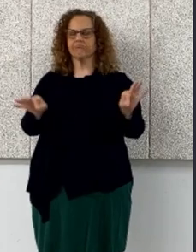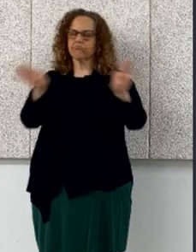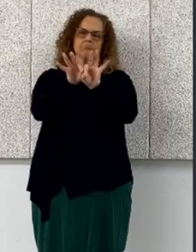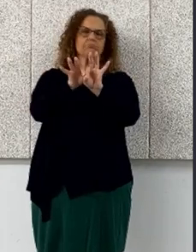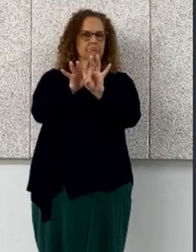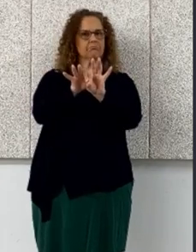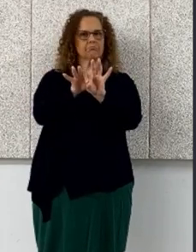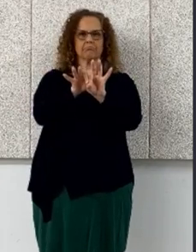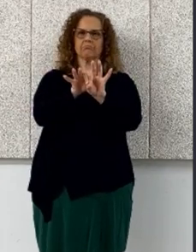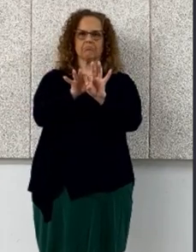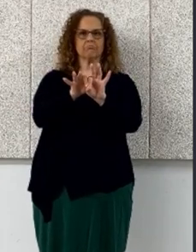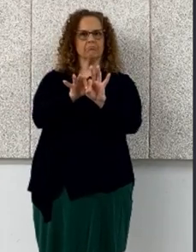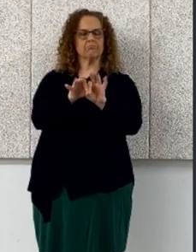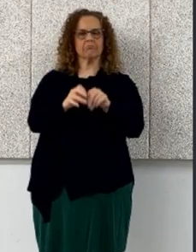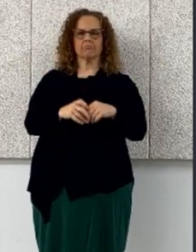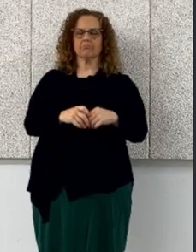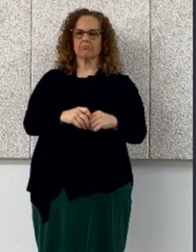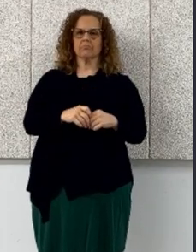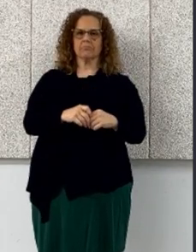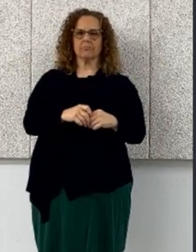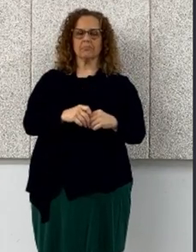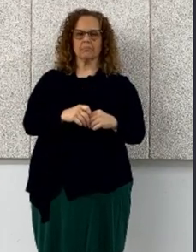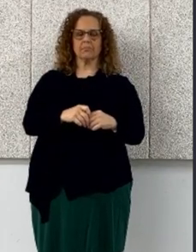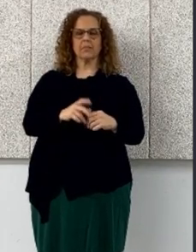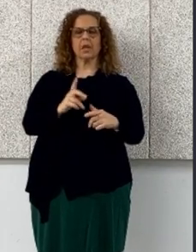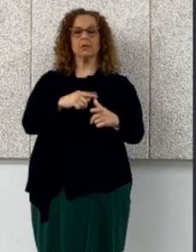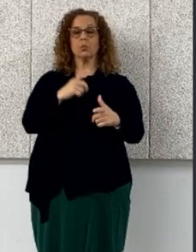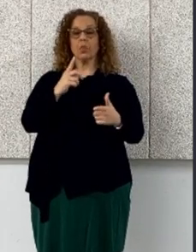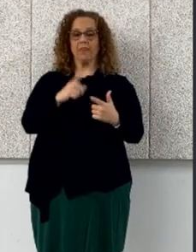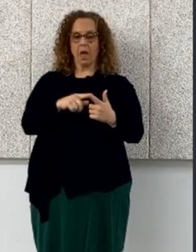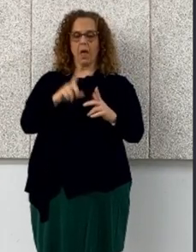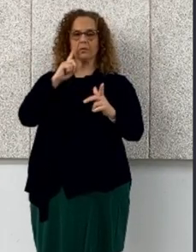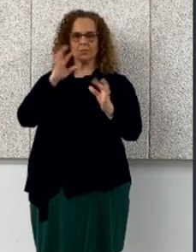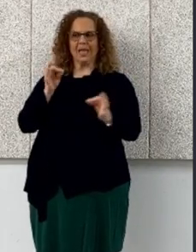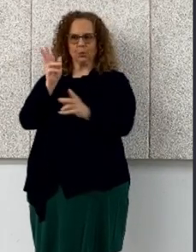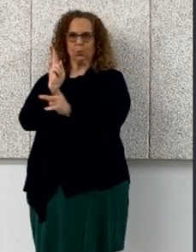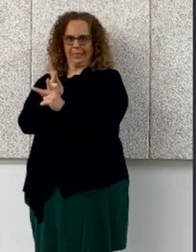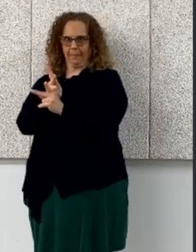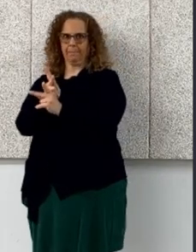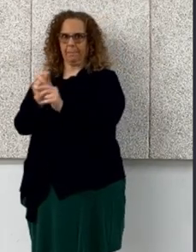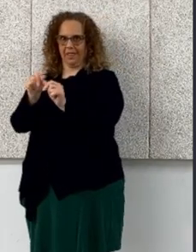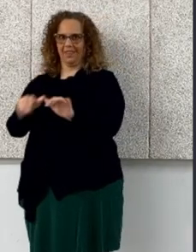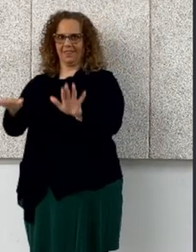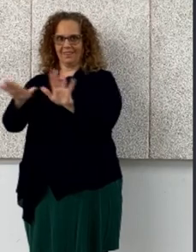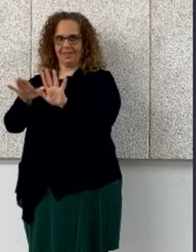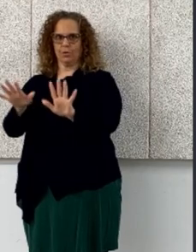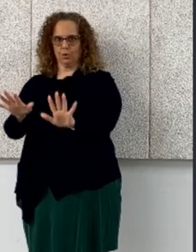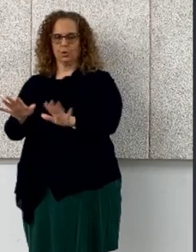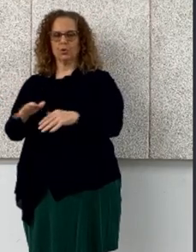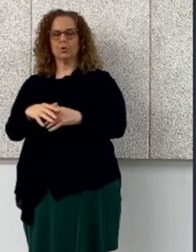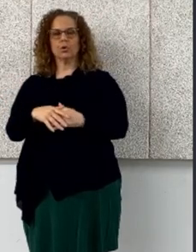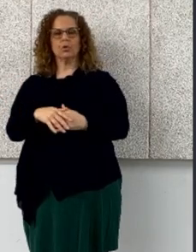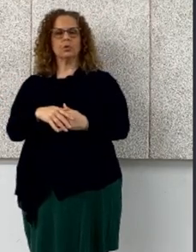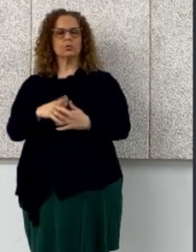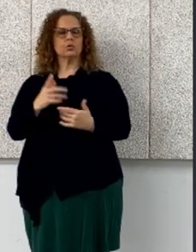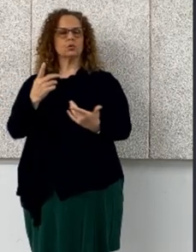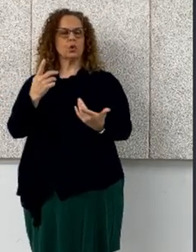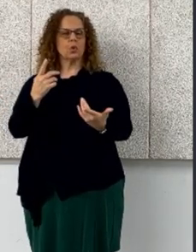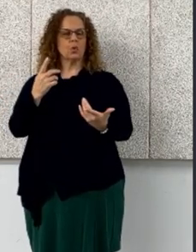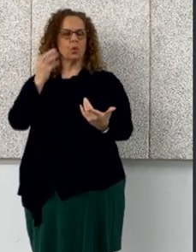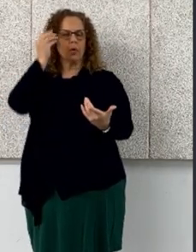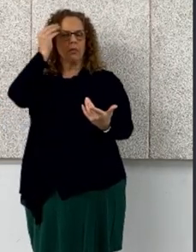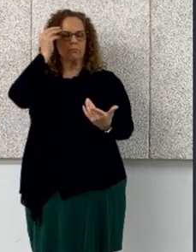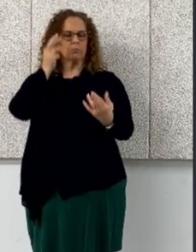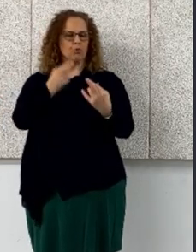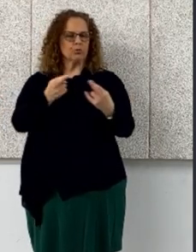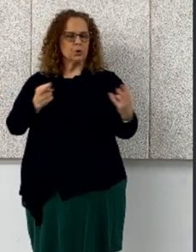Yeah. So then we start looking at, okay, what are the resources that we need to develop in